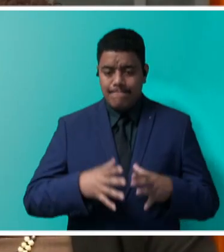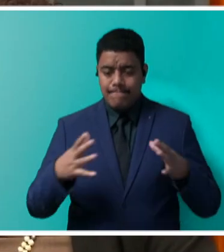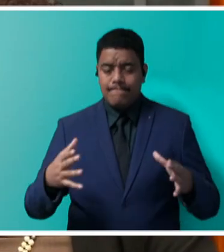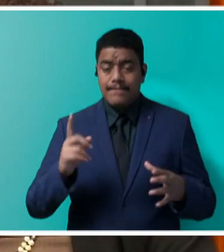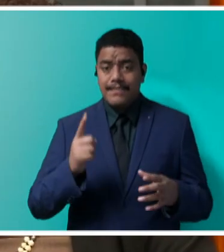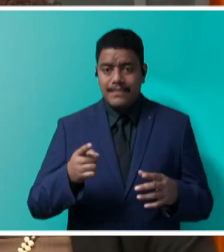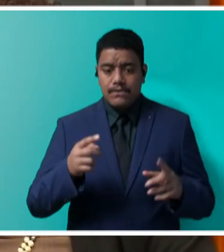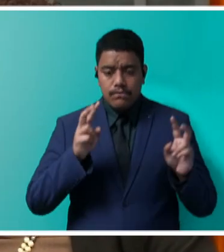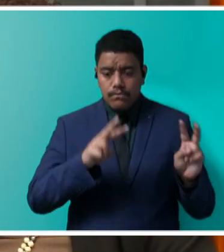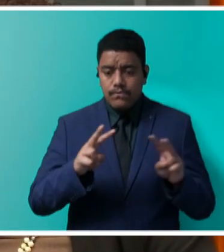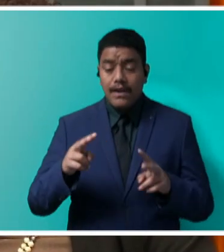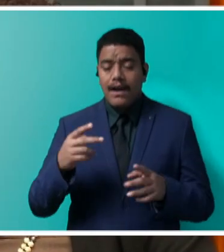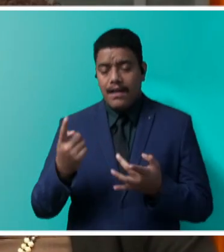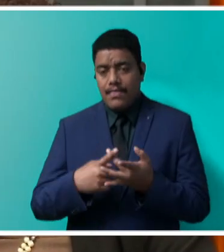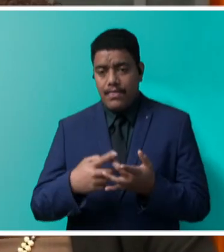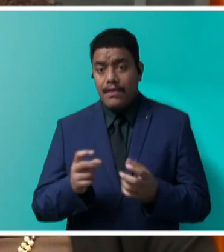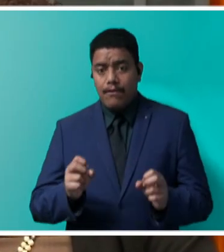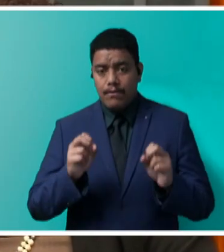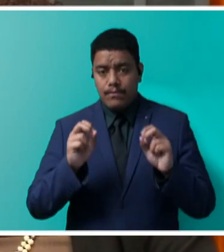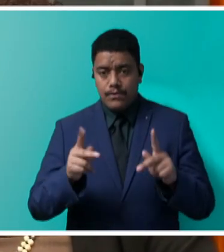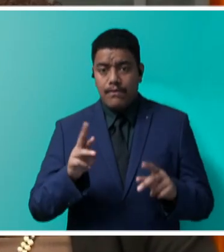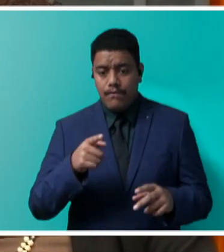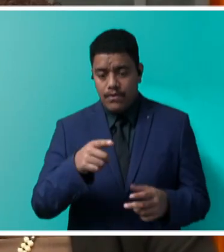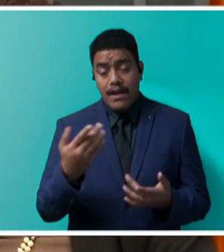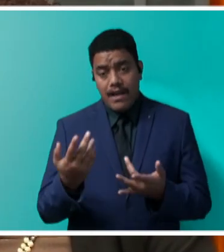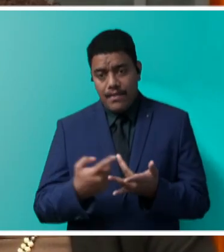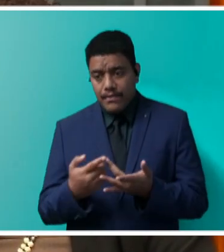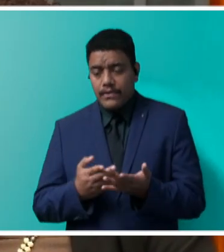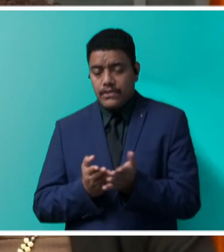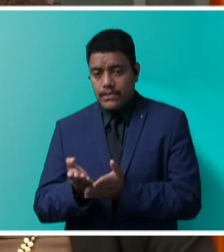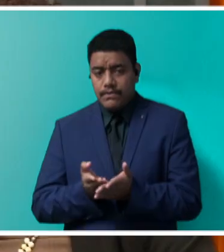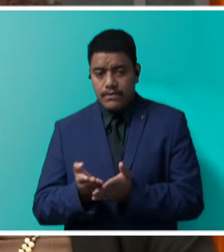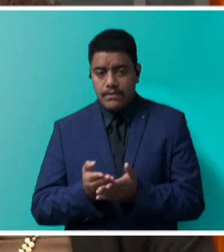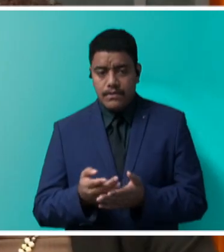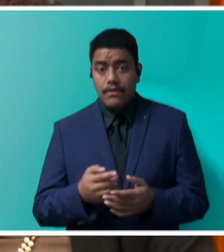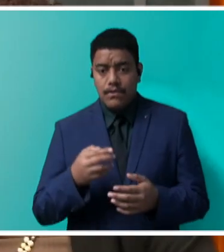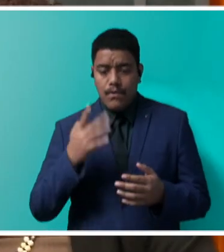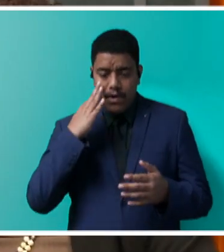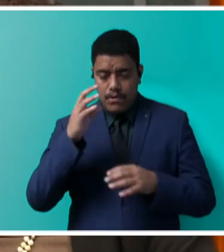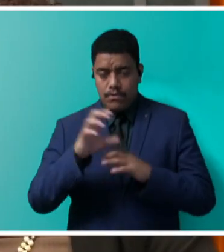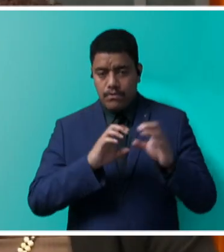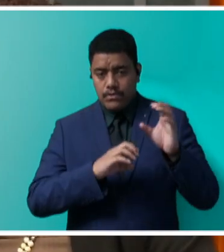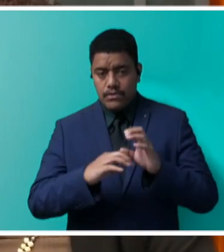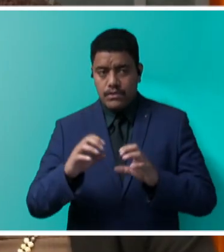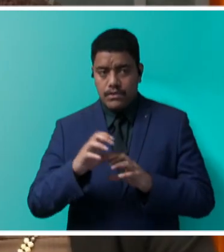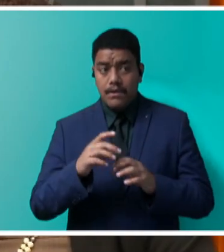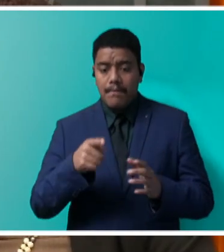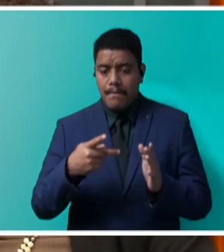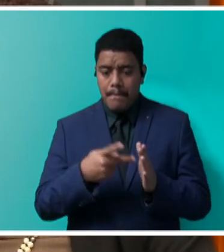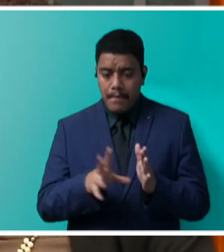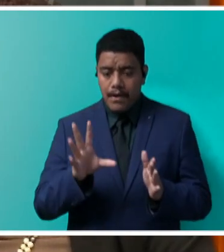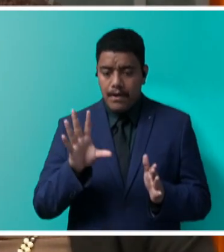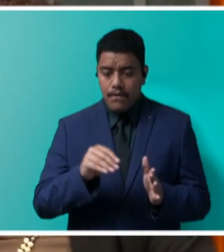exploring other options for provisional other services during construction. As I said, it's part of the